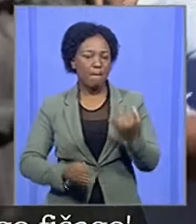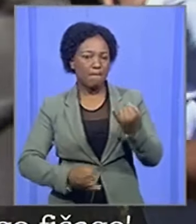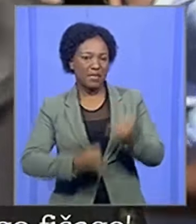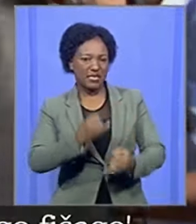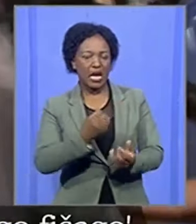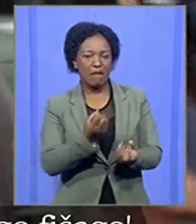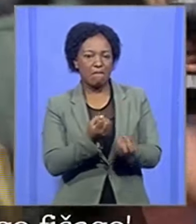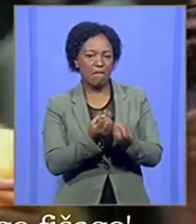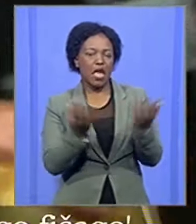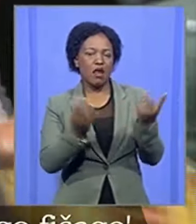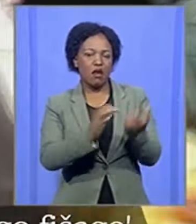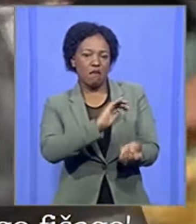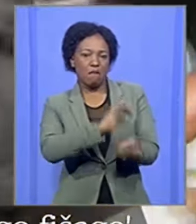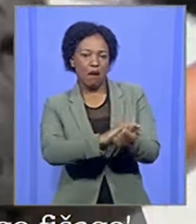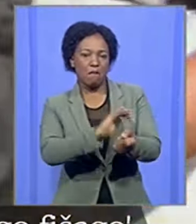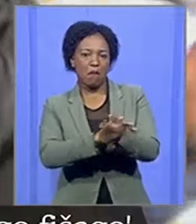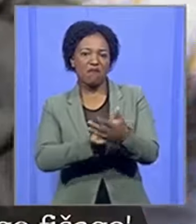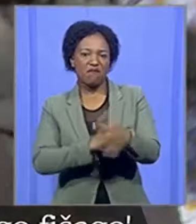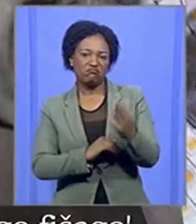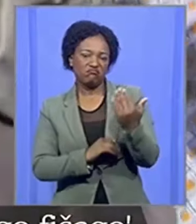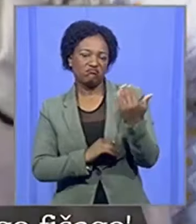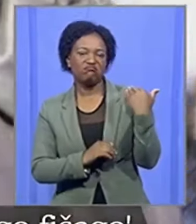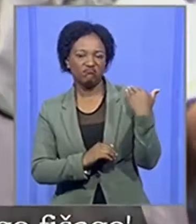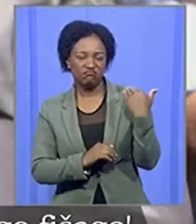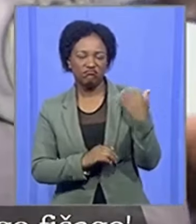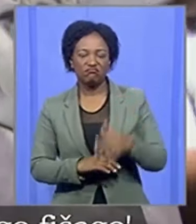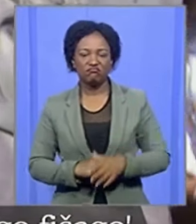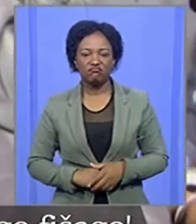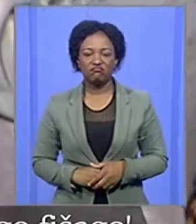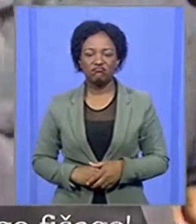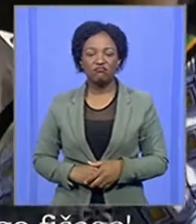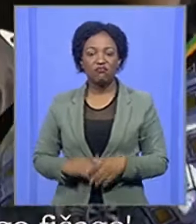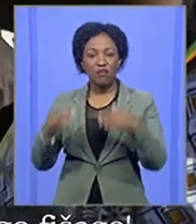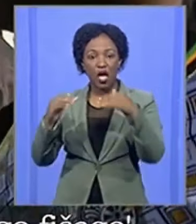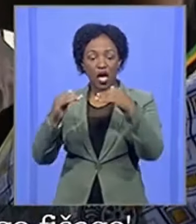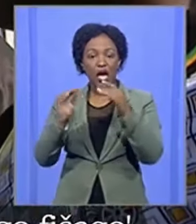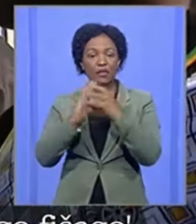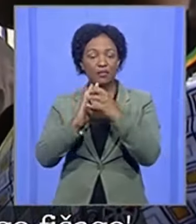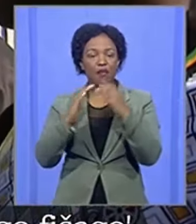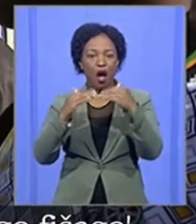di dirilego mo nakong ye fetilego. Ntlo ya heso ya tšha.